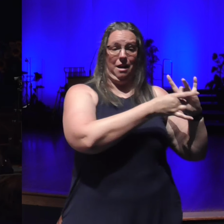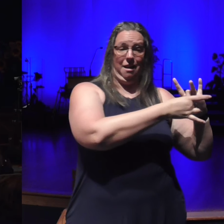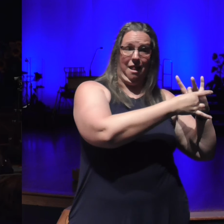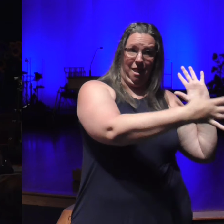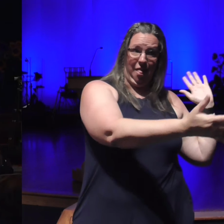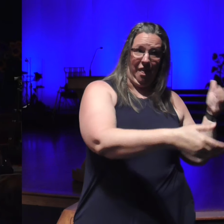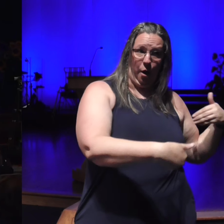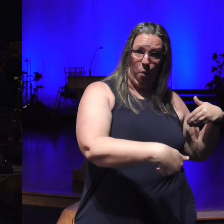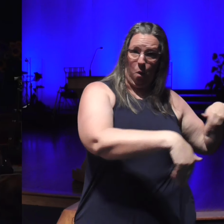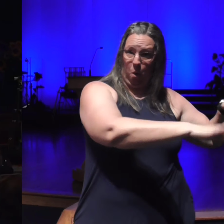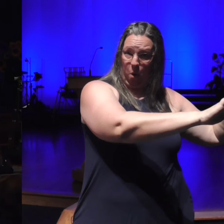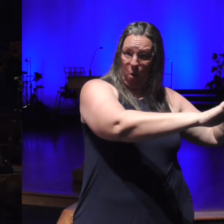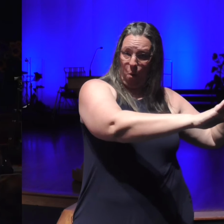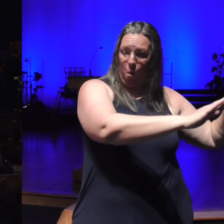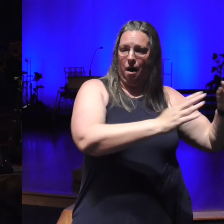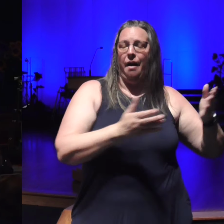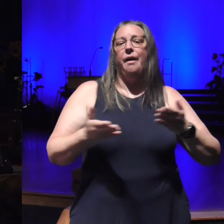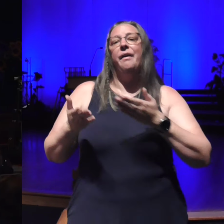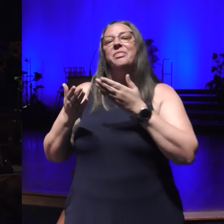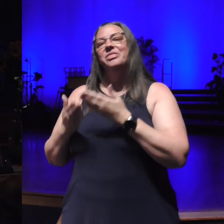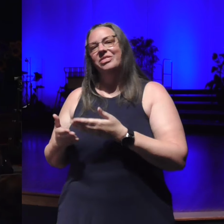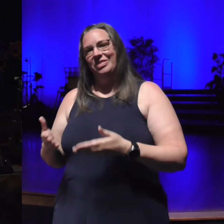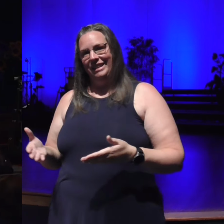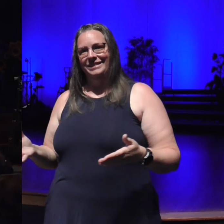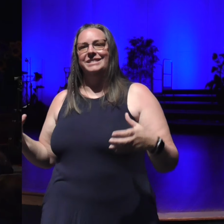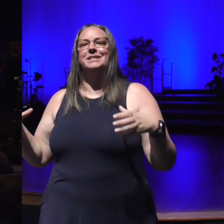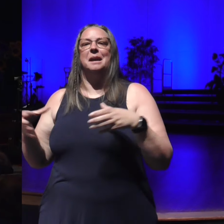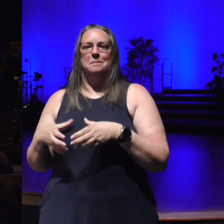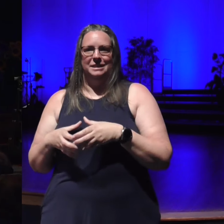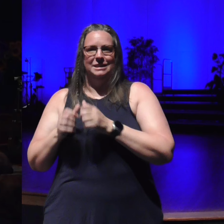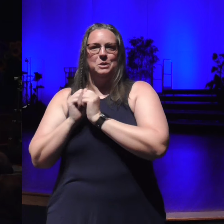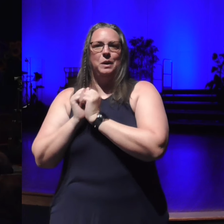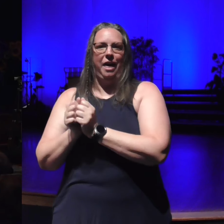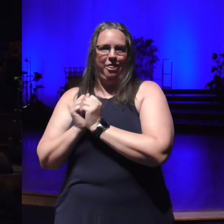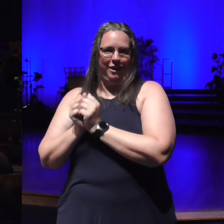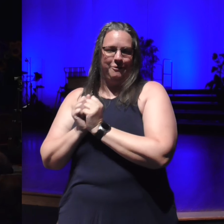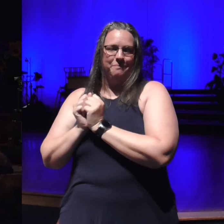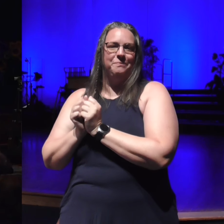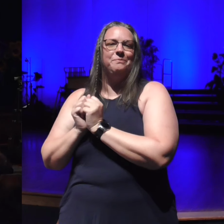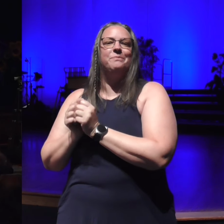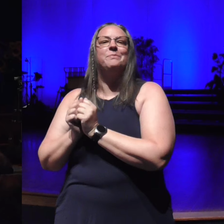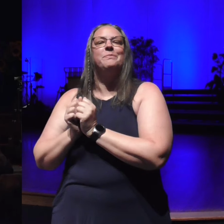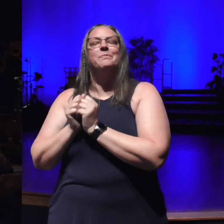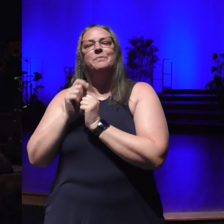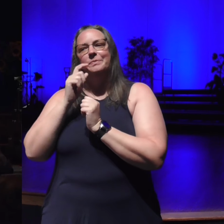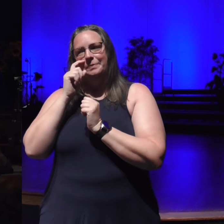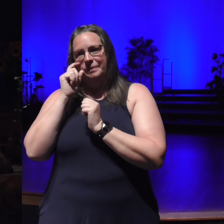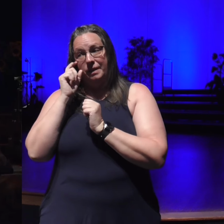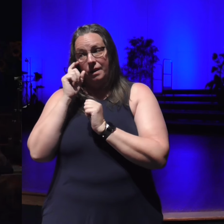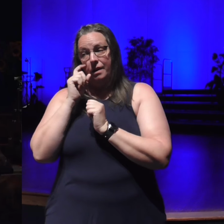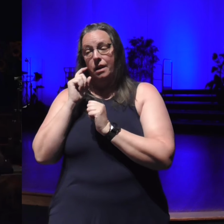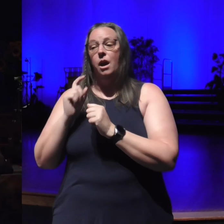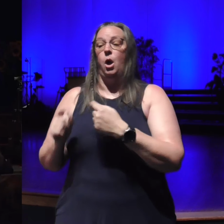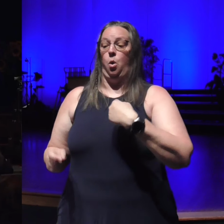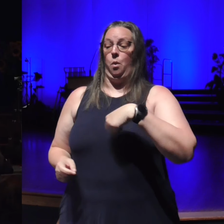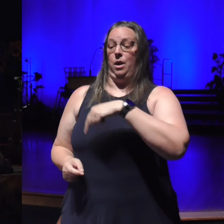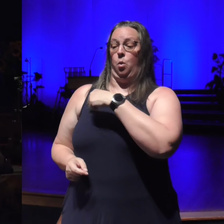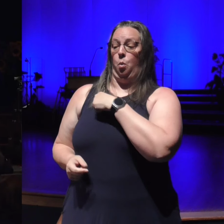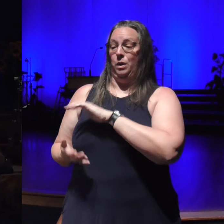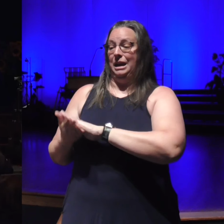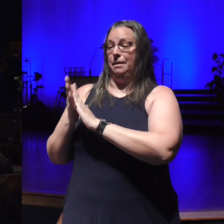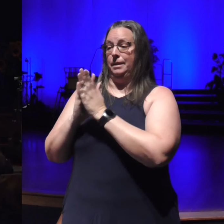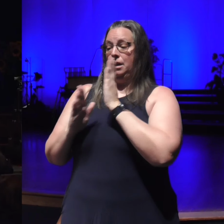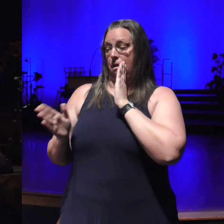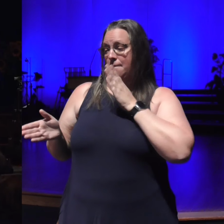come together. As we straighten out our own lives, it sets an example for others to do their